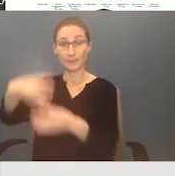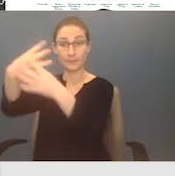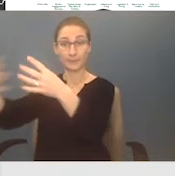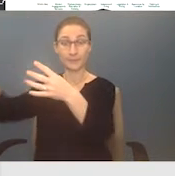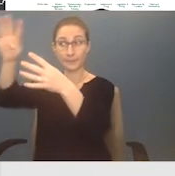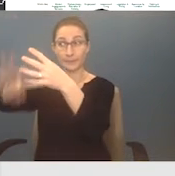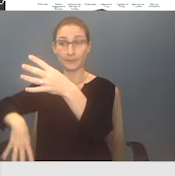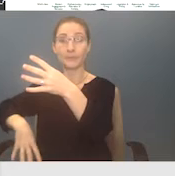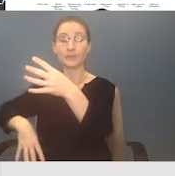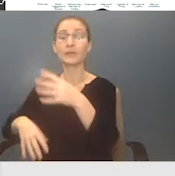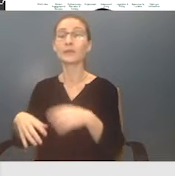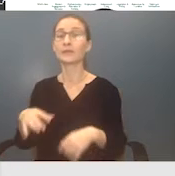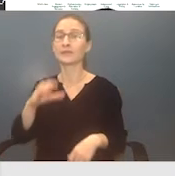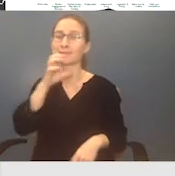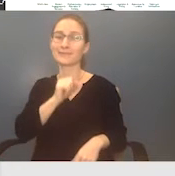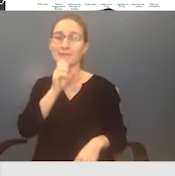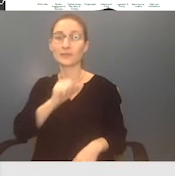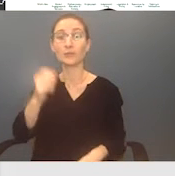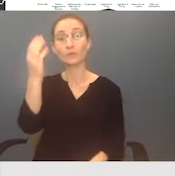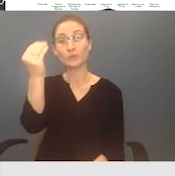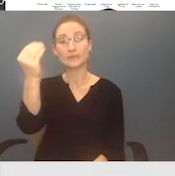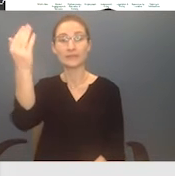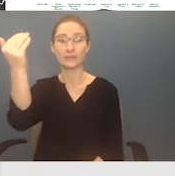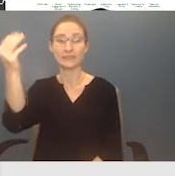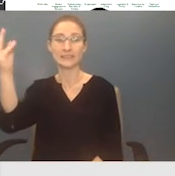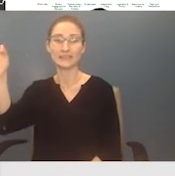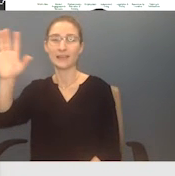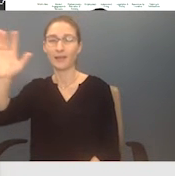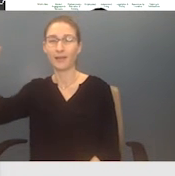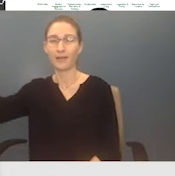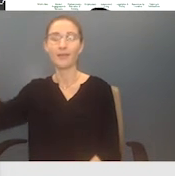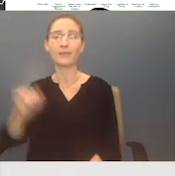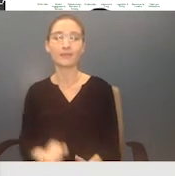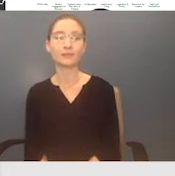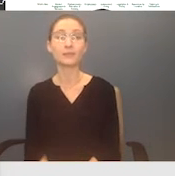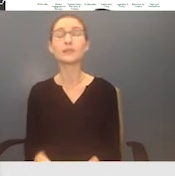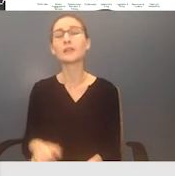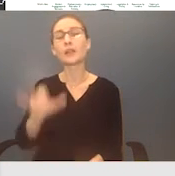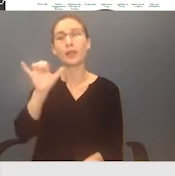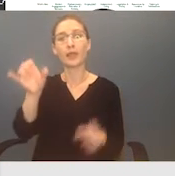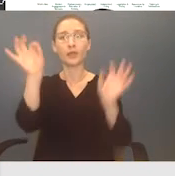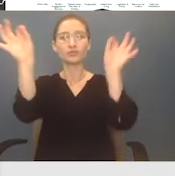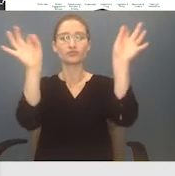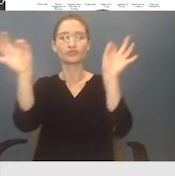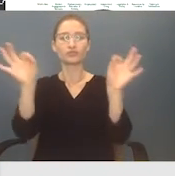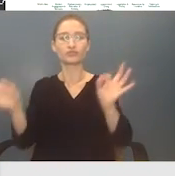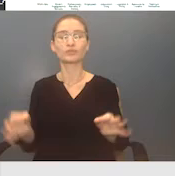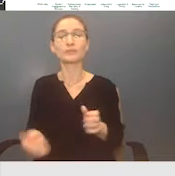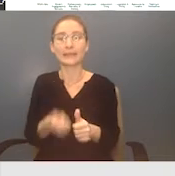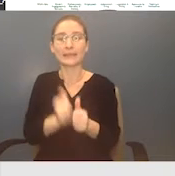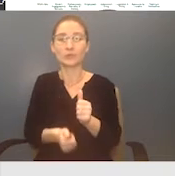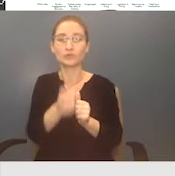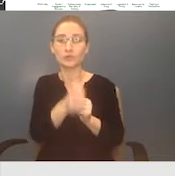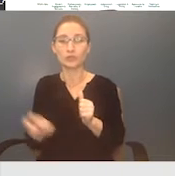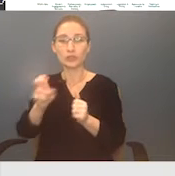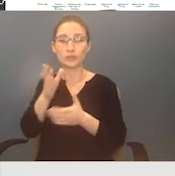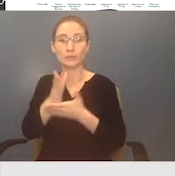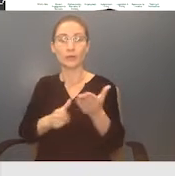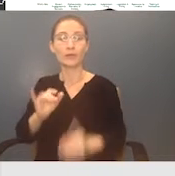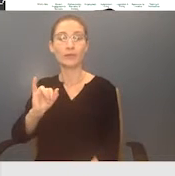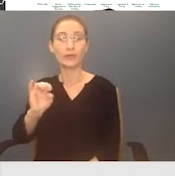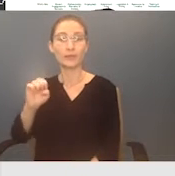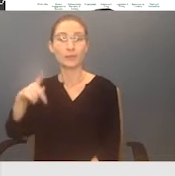through 19 to through 21. And it talks about the different aspects of the transition IEP that should be